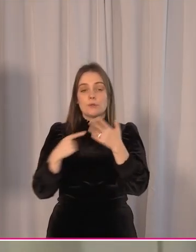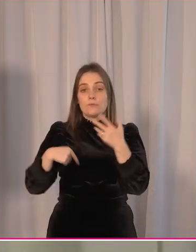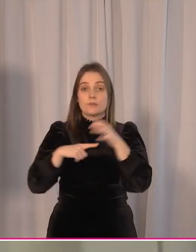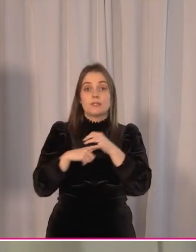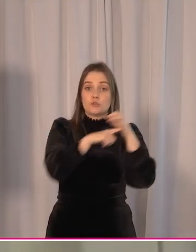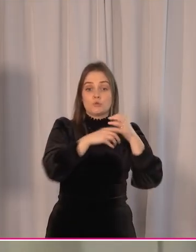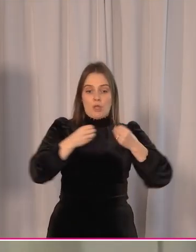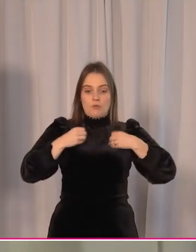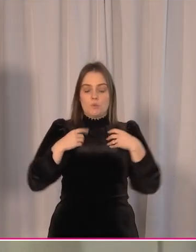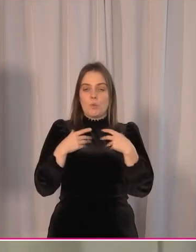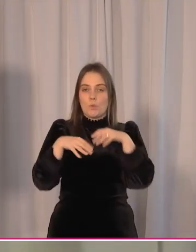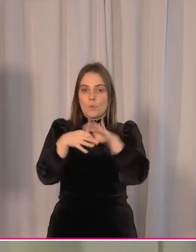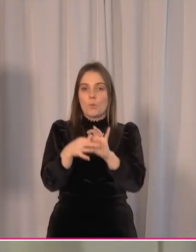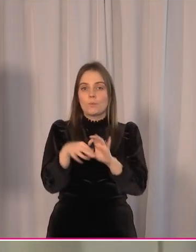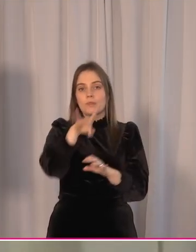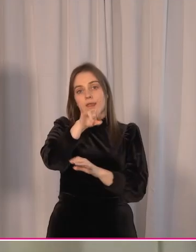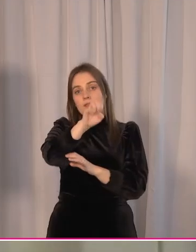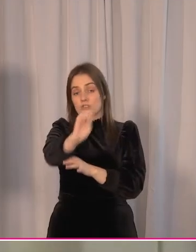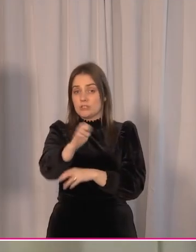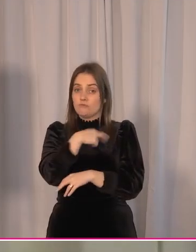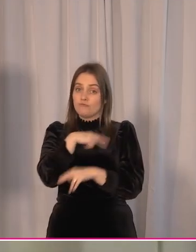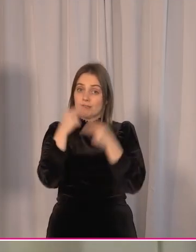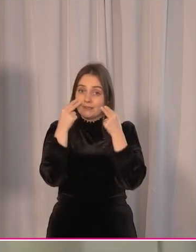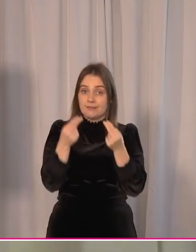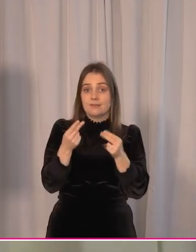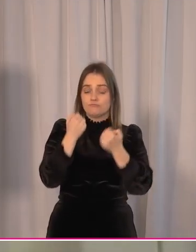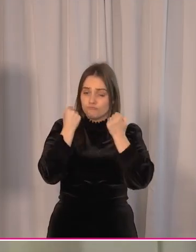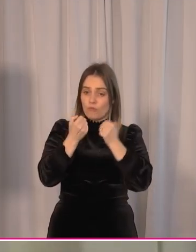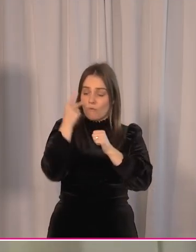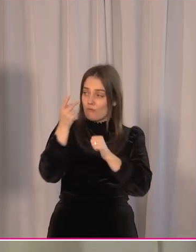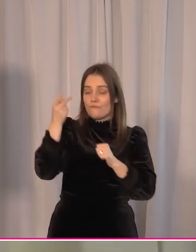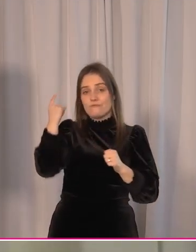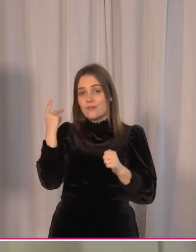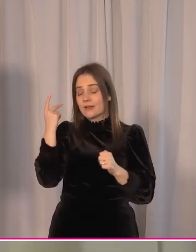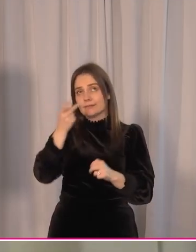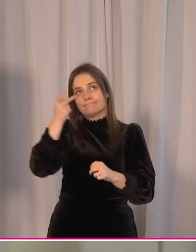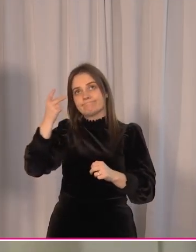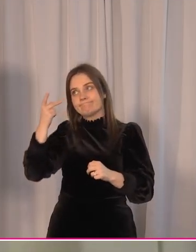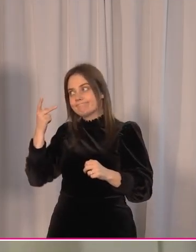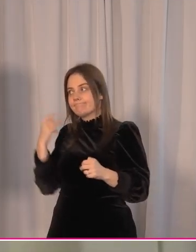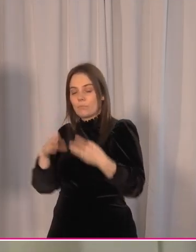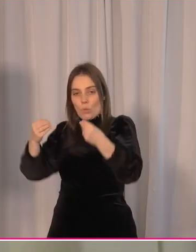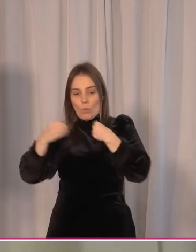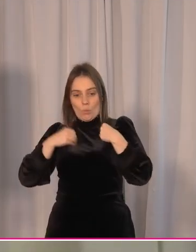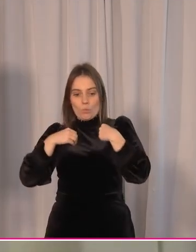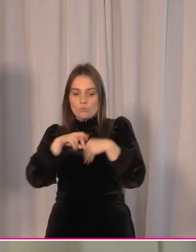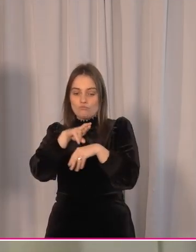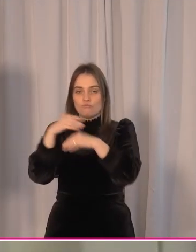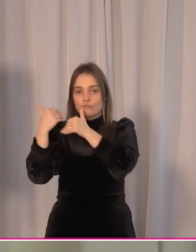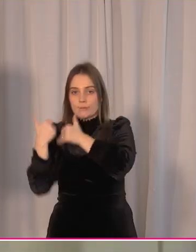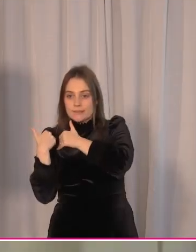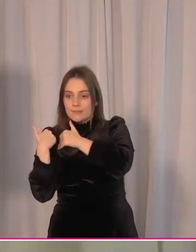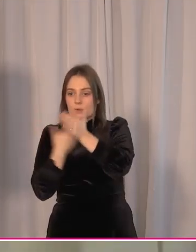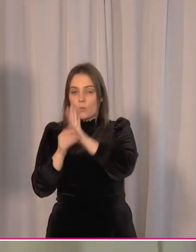in their own home. So HSE needs to really reflect on their remit and what's placed on them by